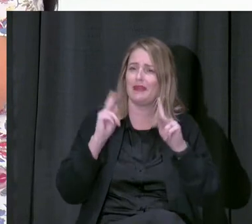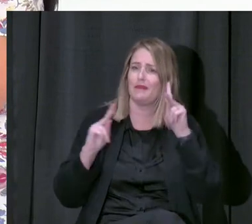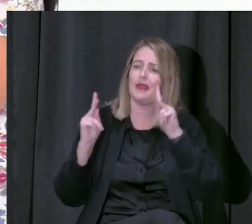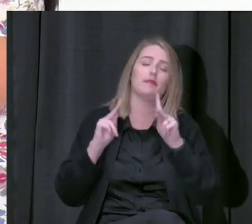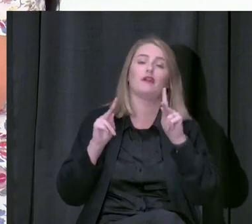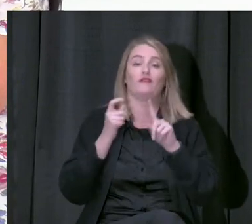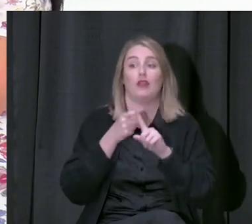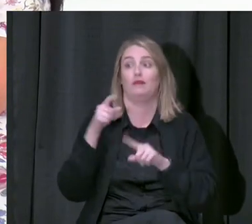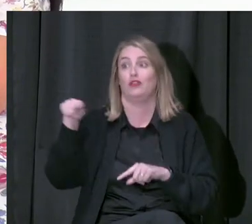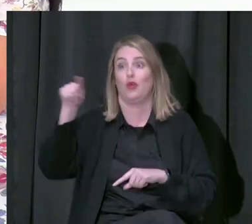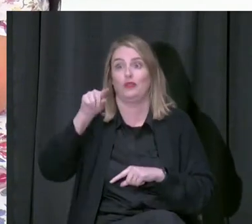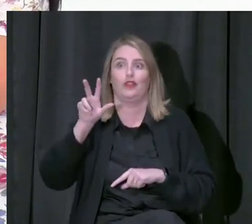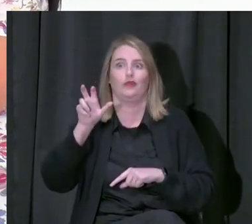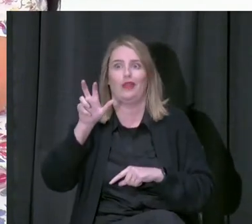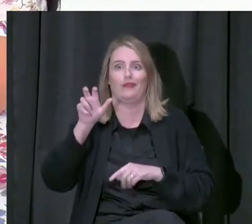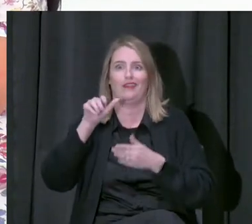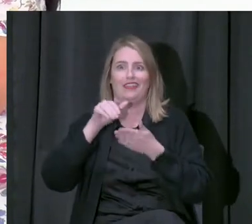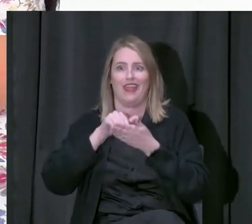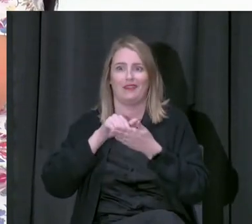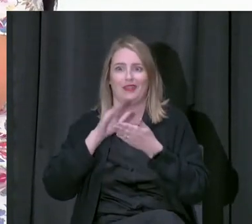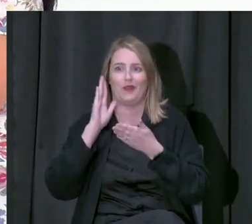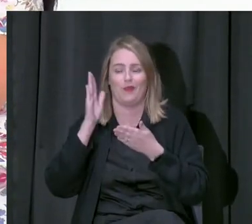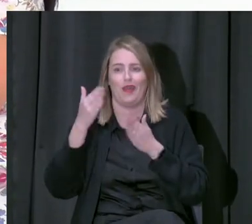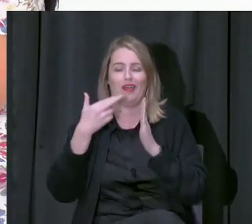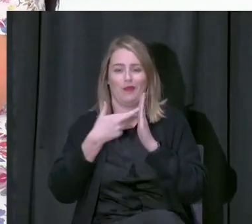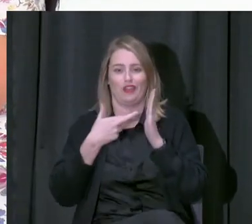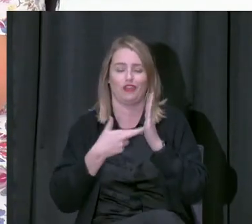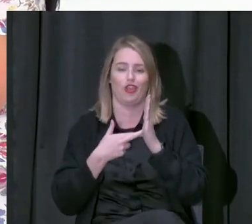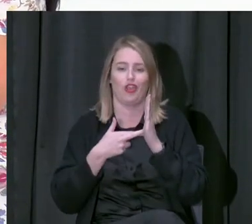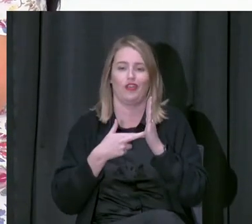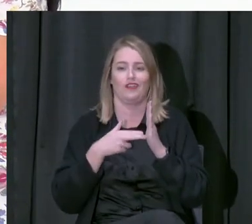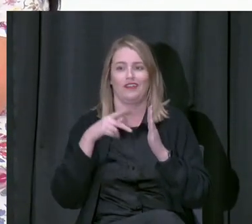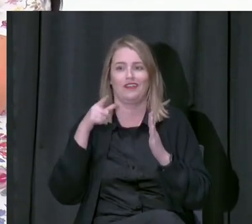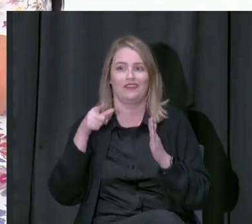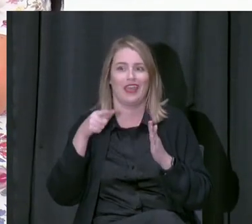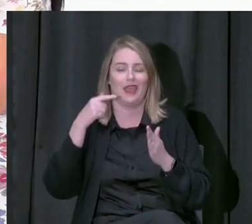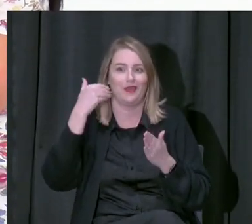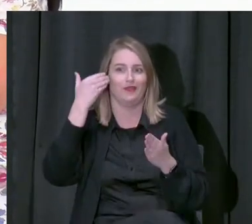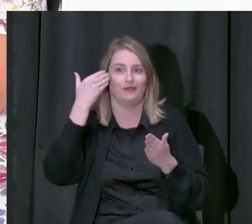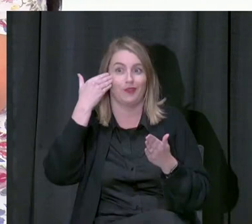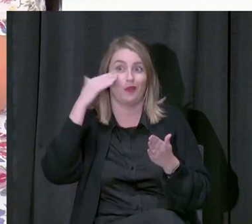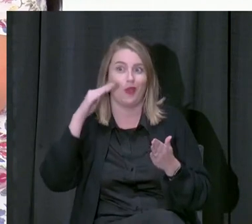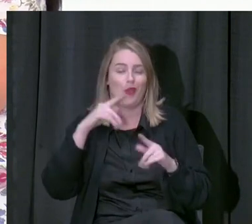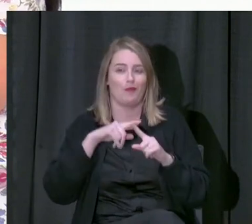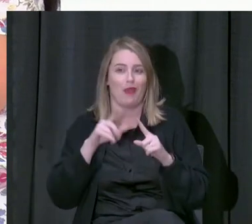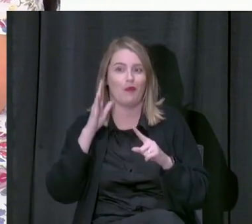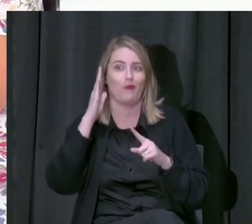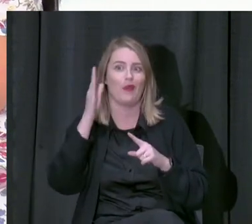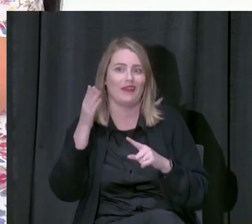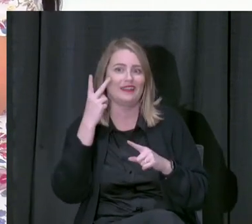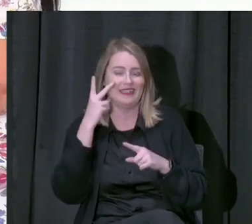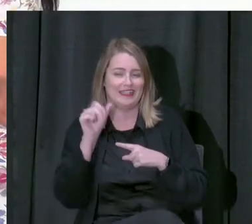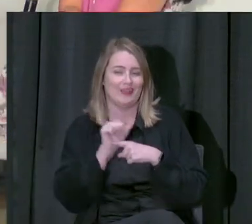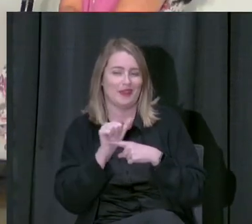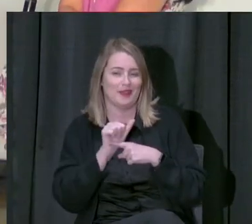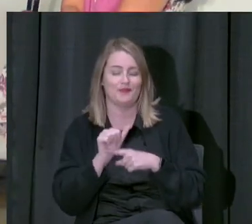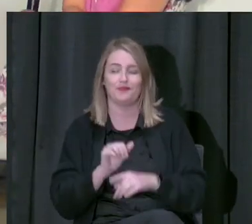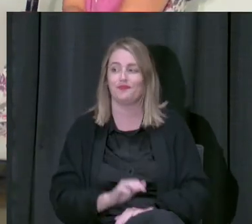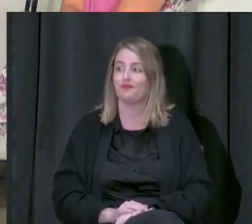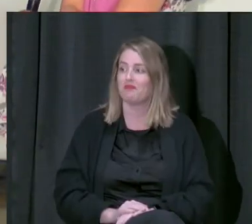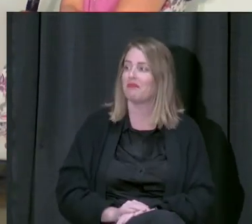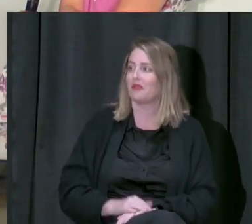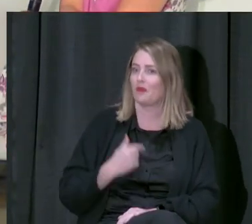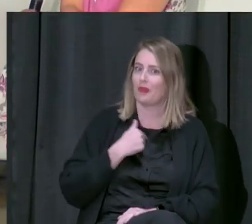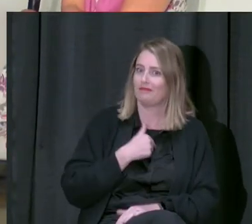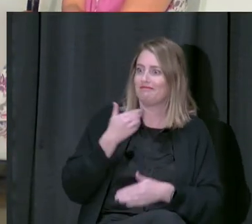the 300,000 will register it. Initially, don't know, but at least we're making our way. Other